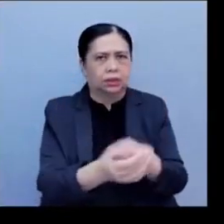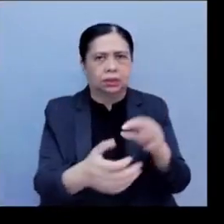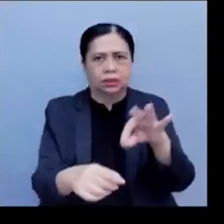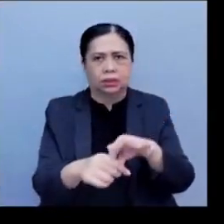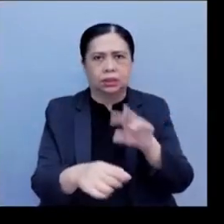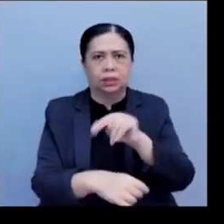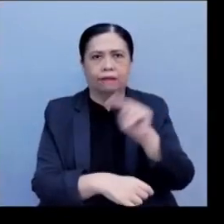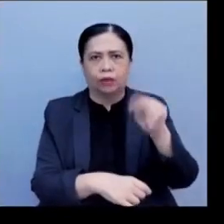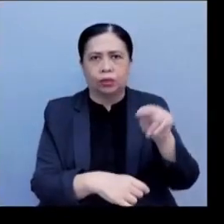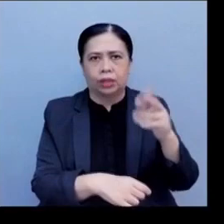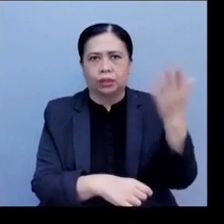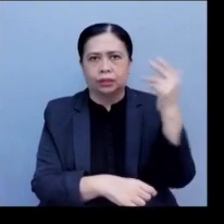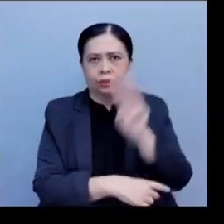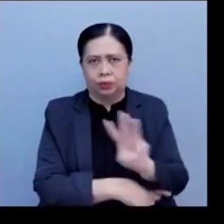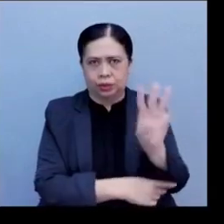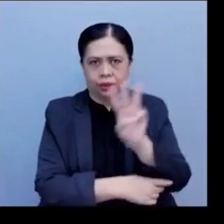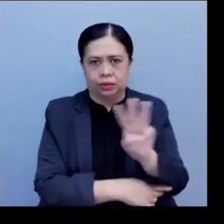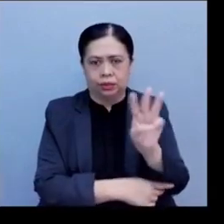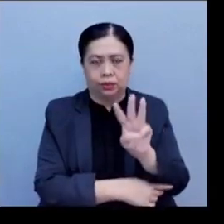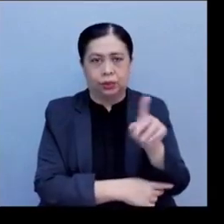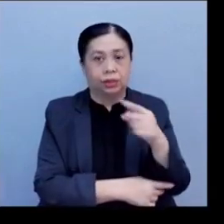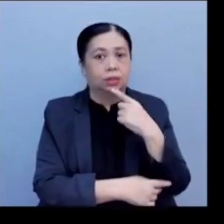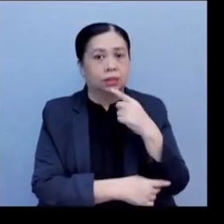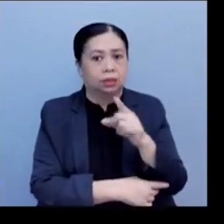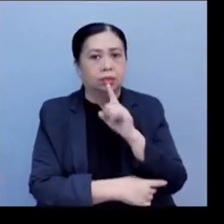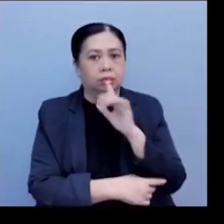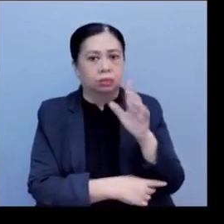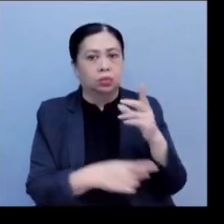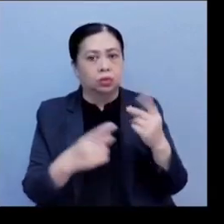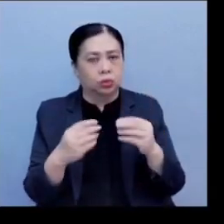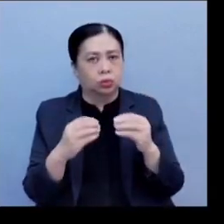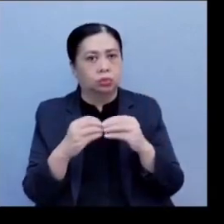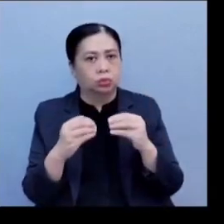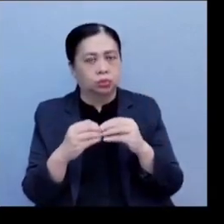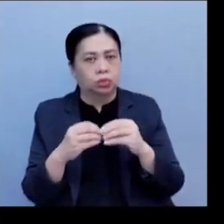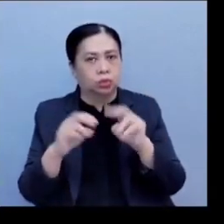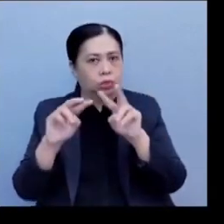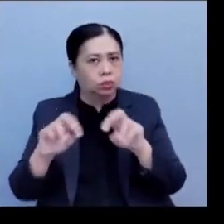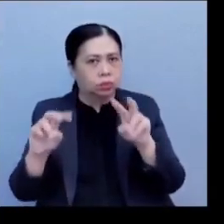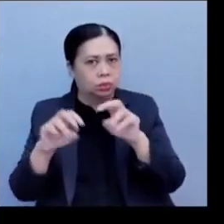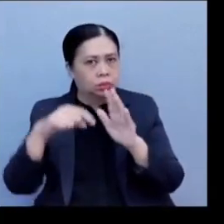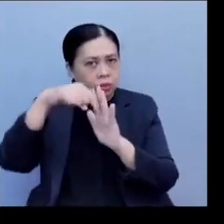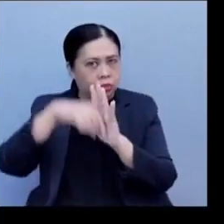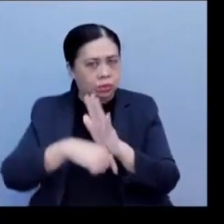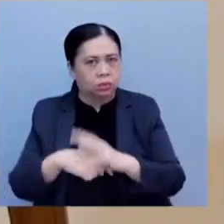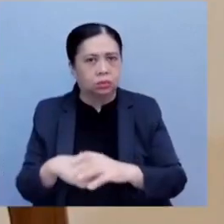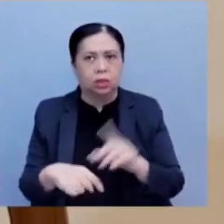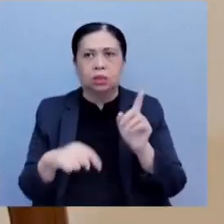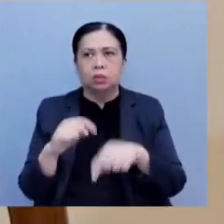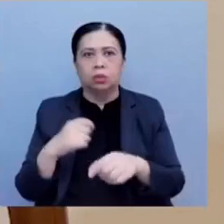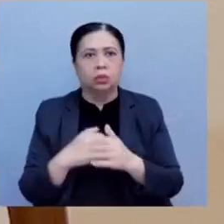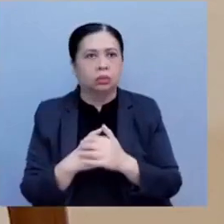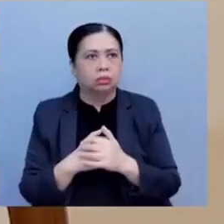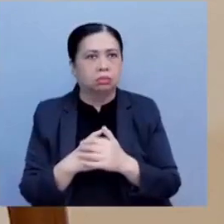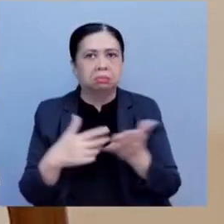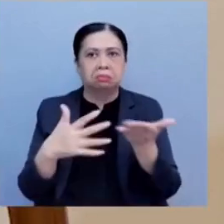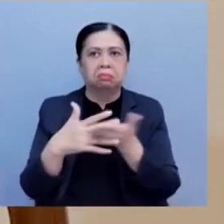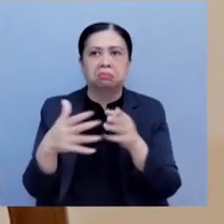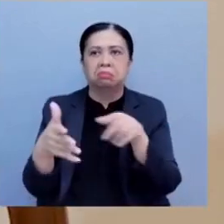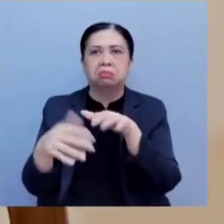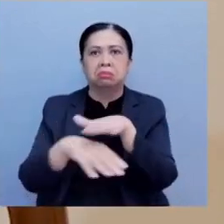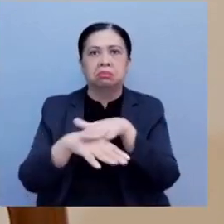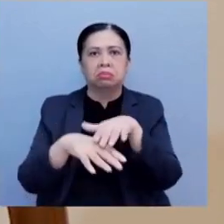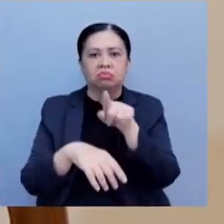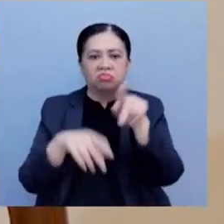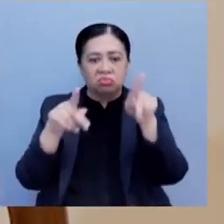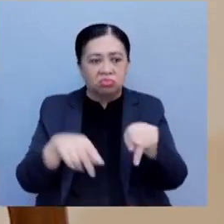Navotas on Wednesday. The poll body vows to dig deeper into the incident. Hindi pa pwedeng kasuhan lang namin yung mismong nandun sa